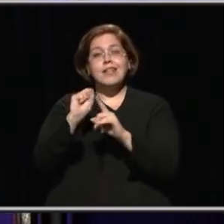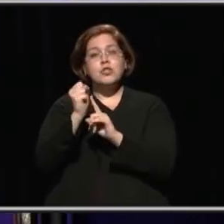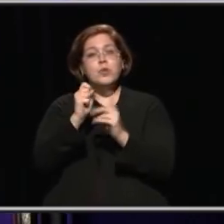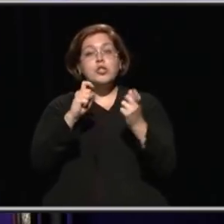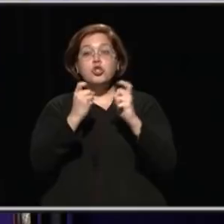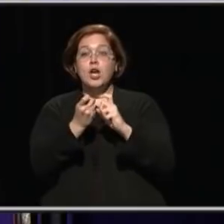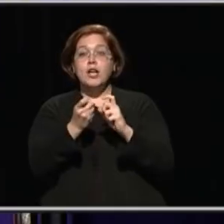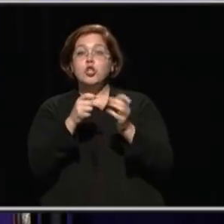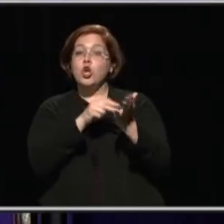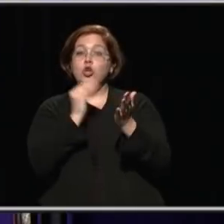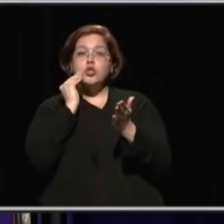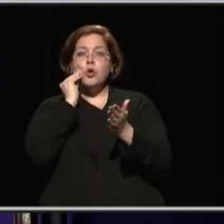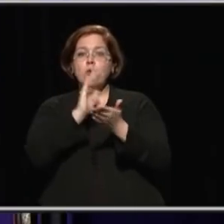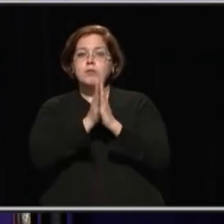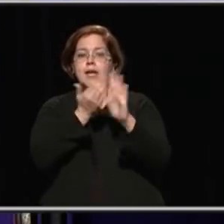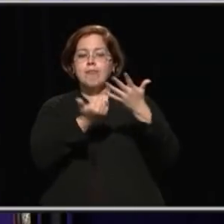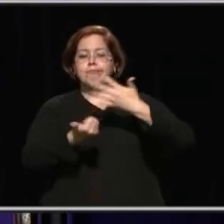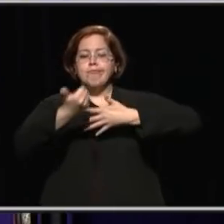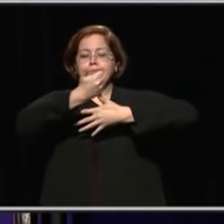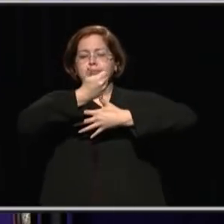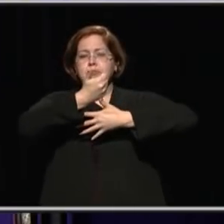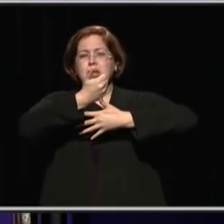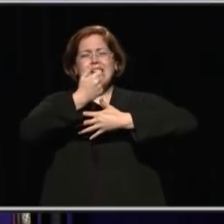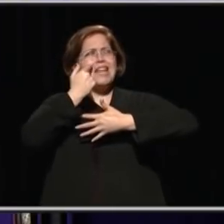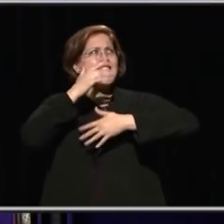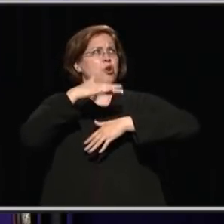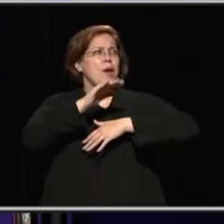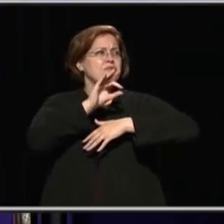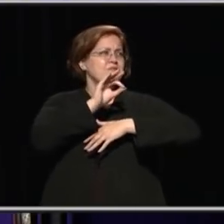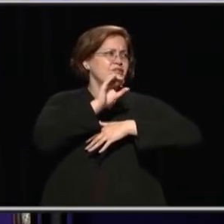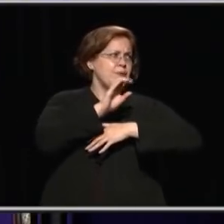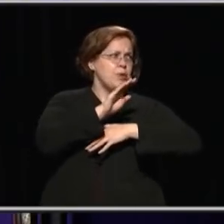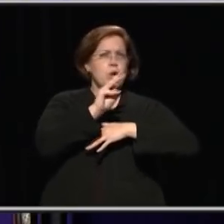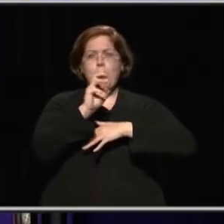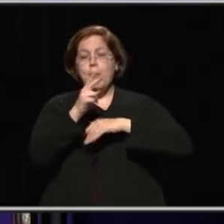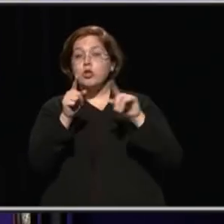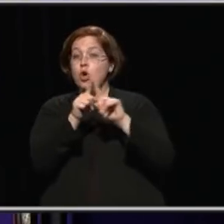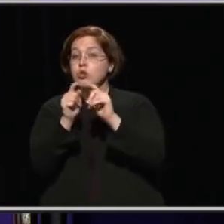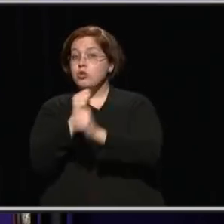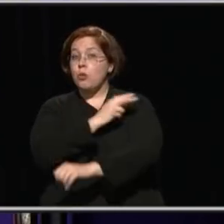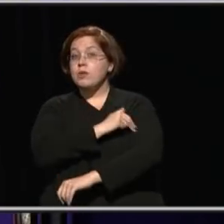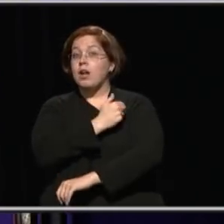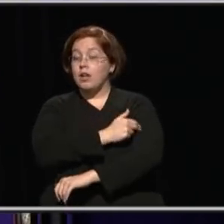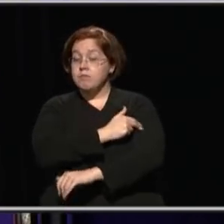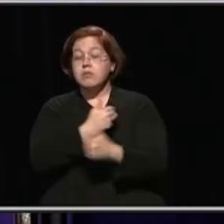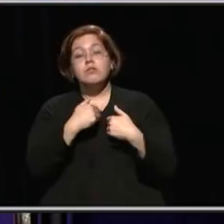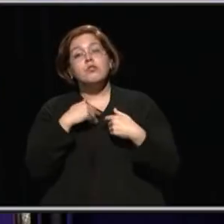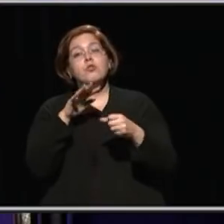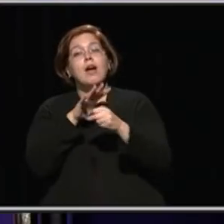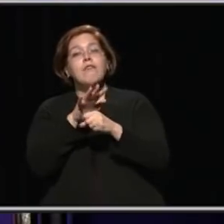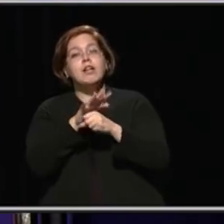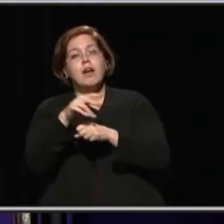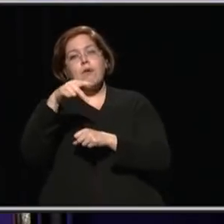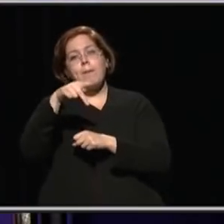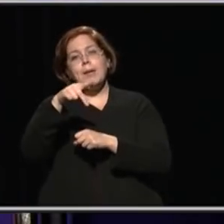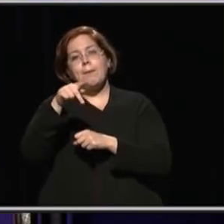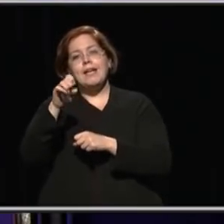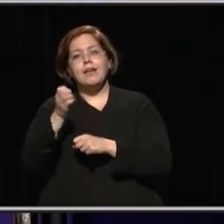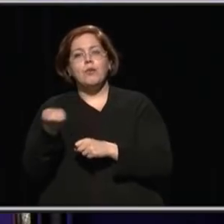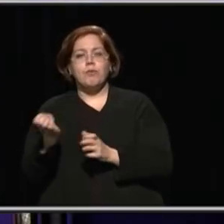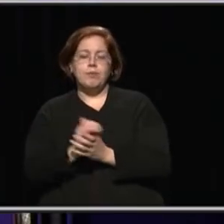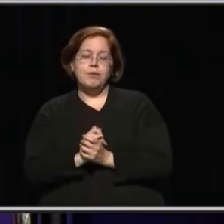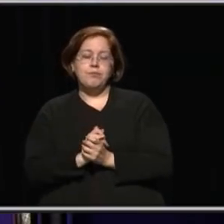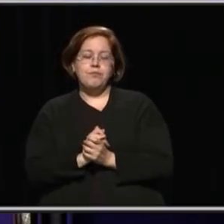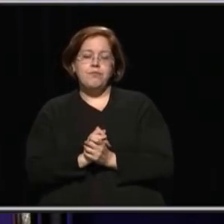were prioritized, I want to say around February or March, along with hospitals, so that they do have enough. There